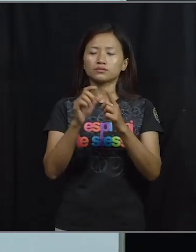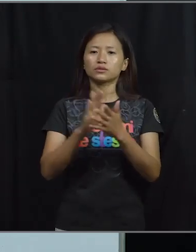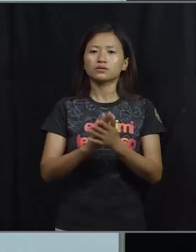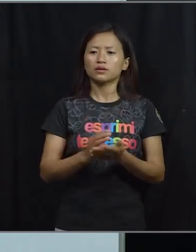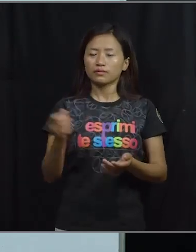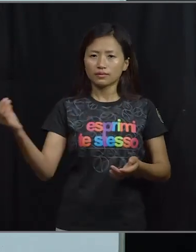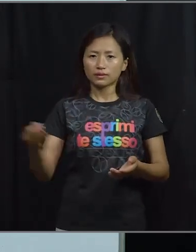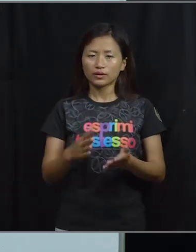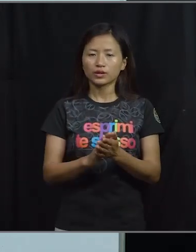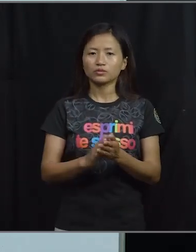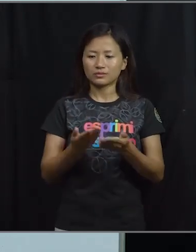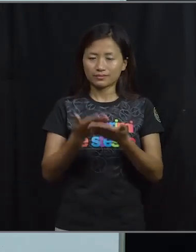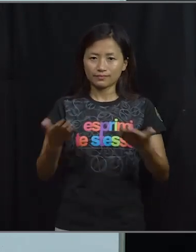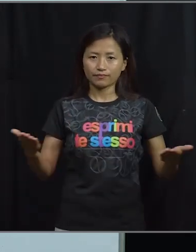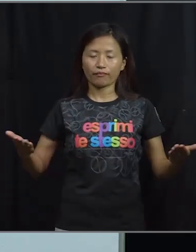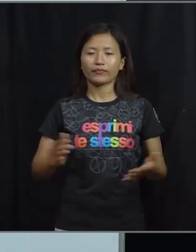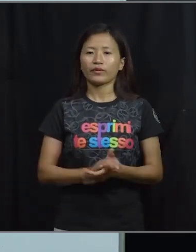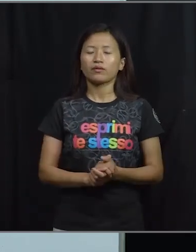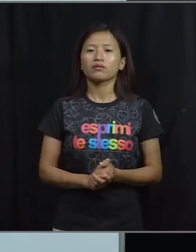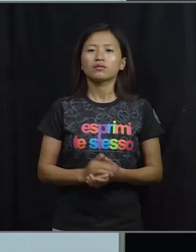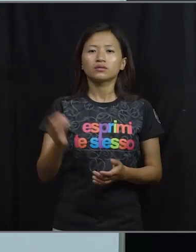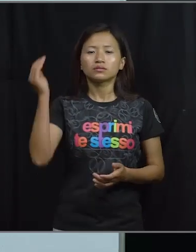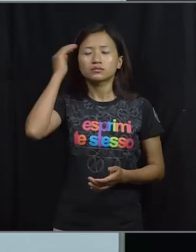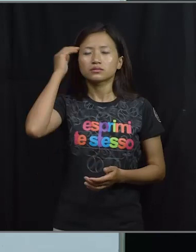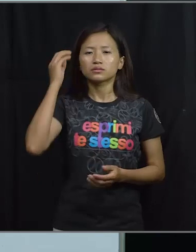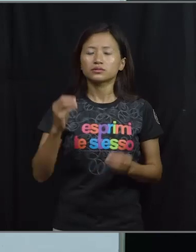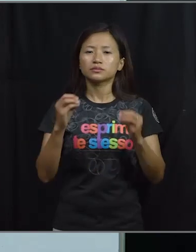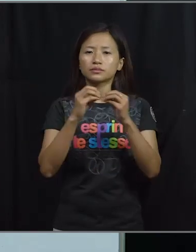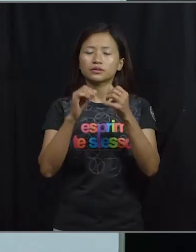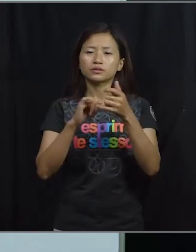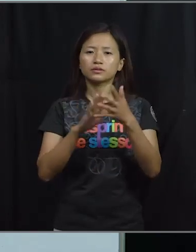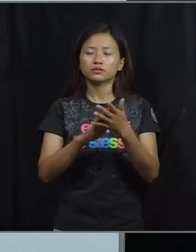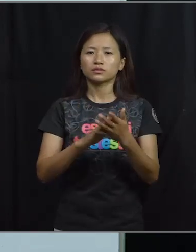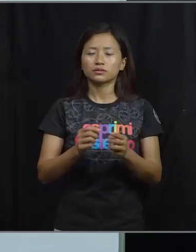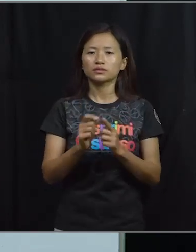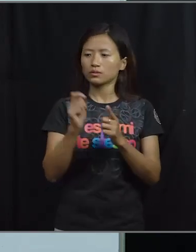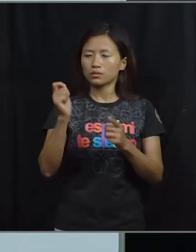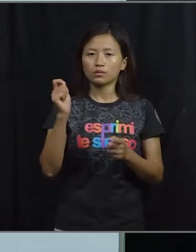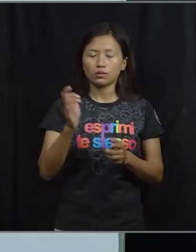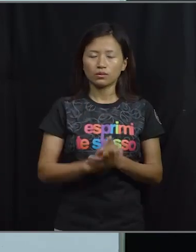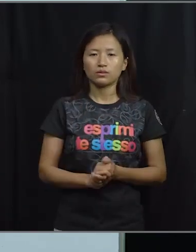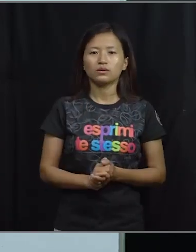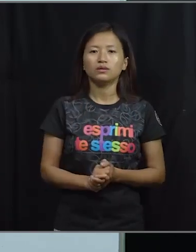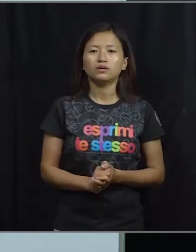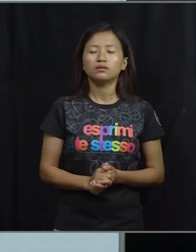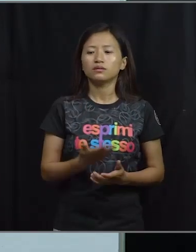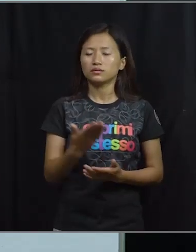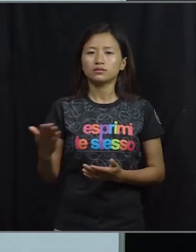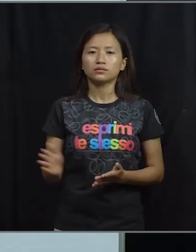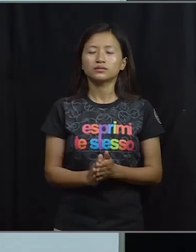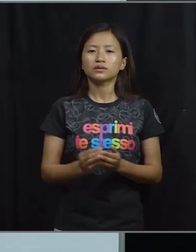new machines and equipments. And knowledge-based enterprises. Knowledge-based enterprises are